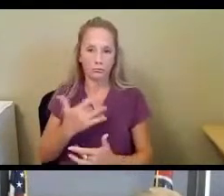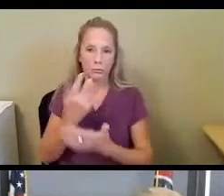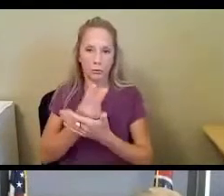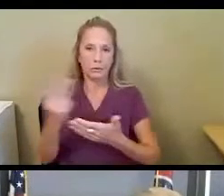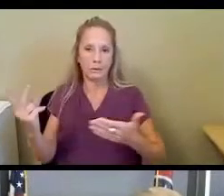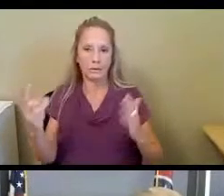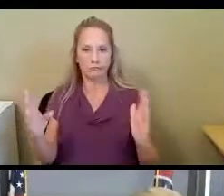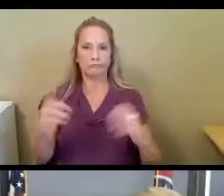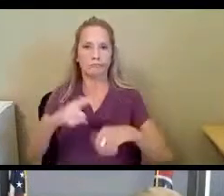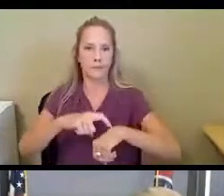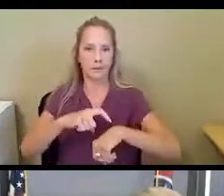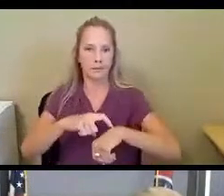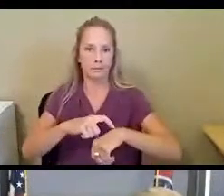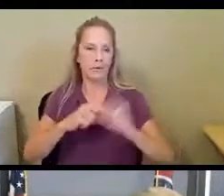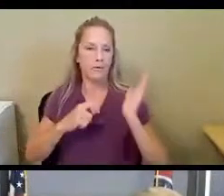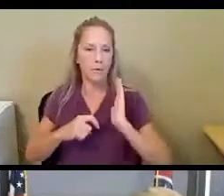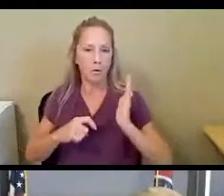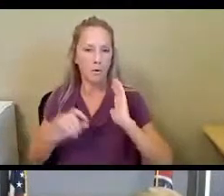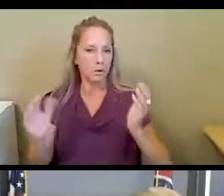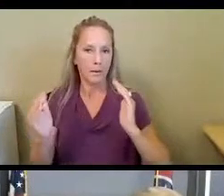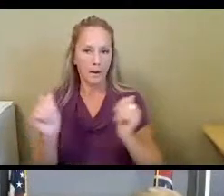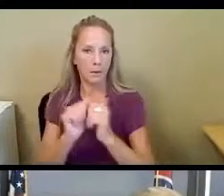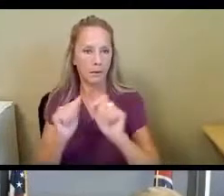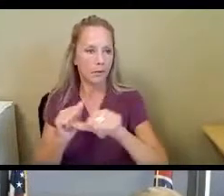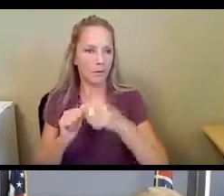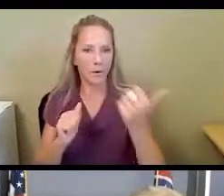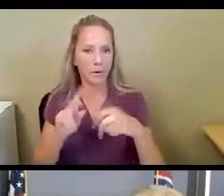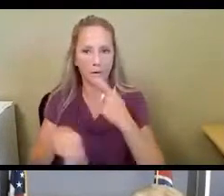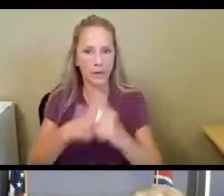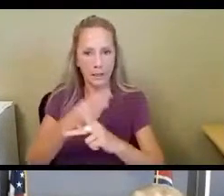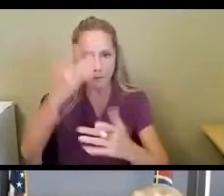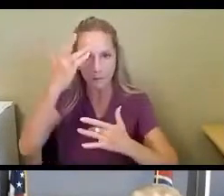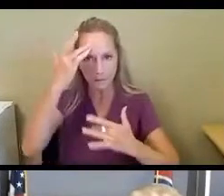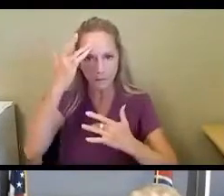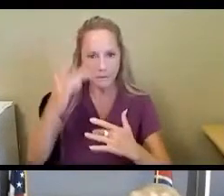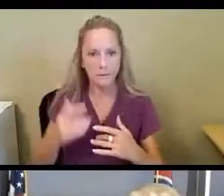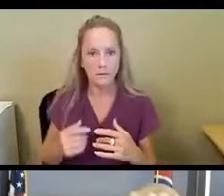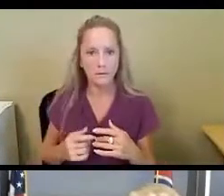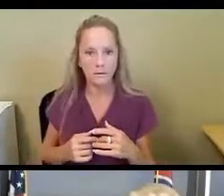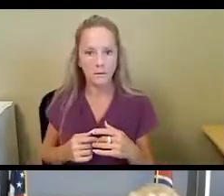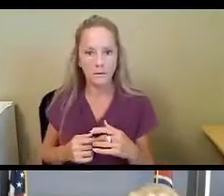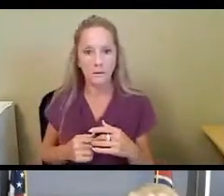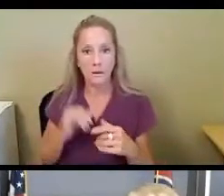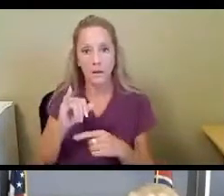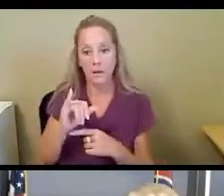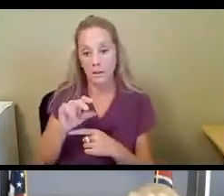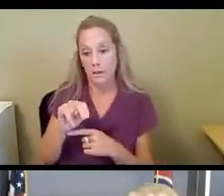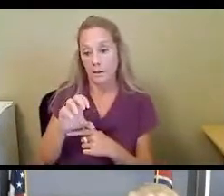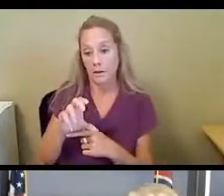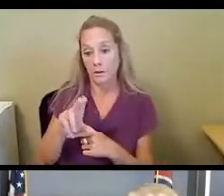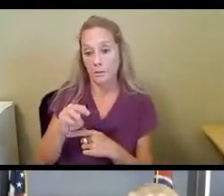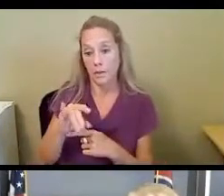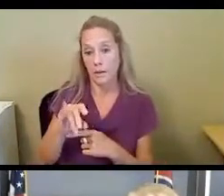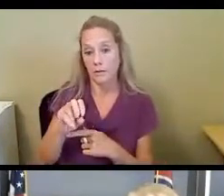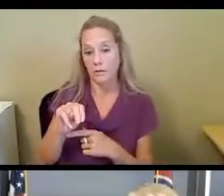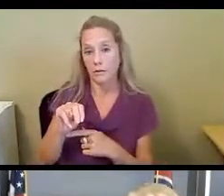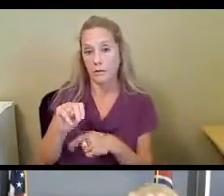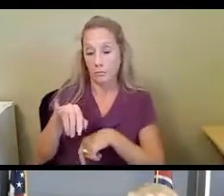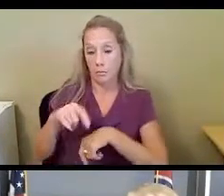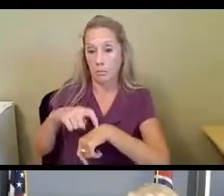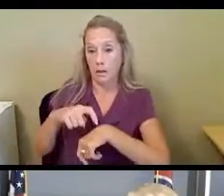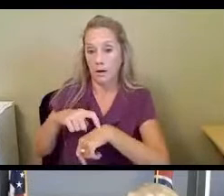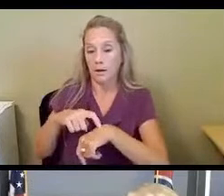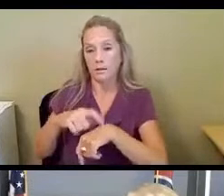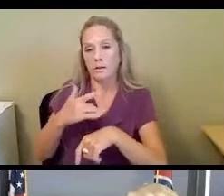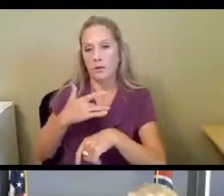outbreak, or let people eat together. We go 2 incubation periods. Now, those incubation periods are usually shorter than 2 weeks.